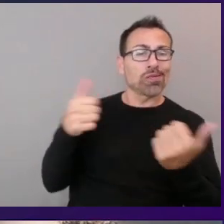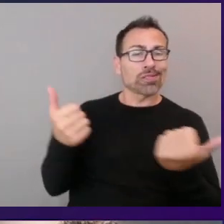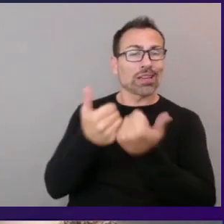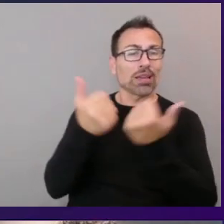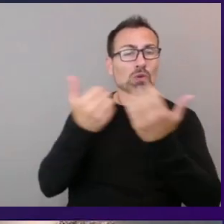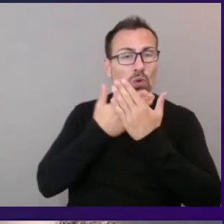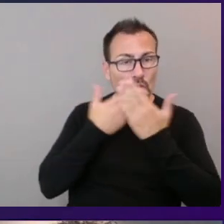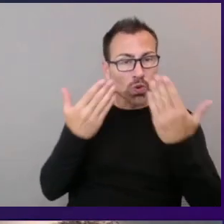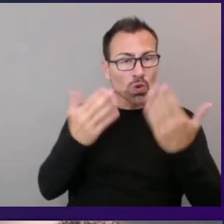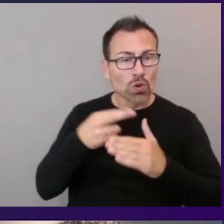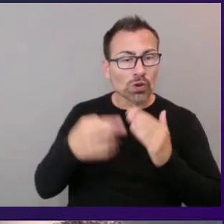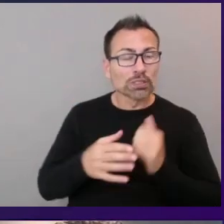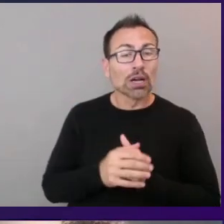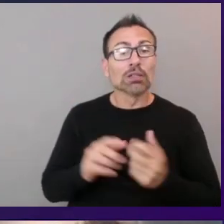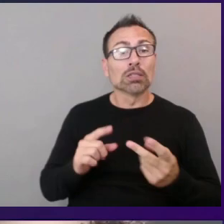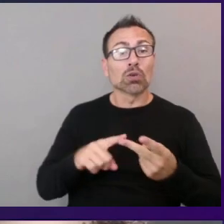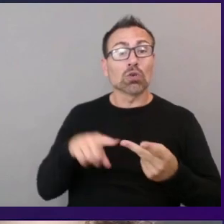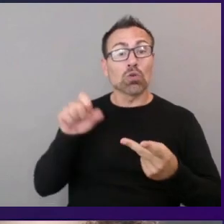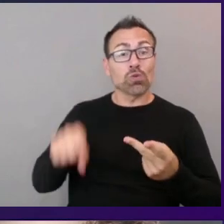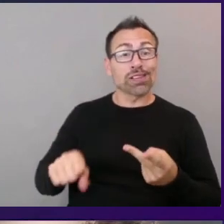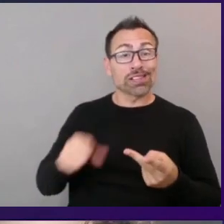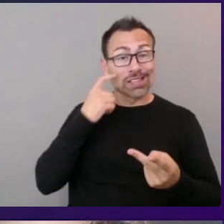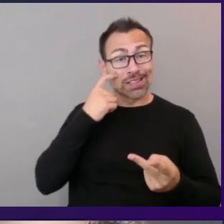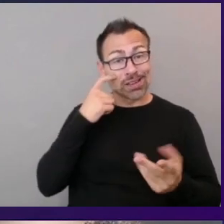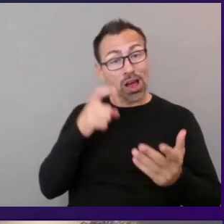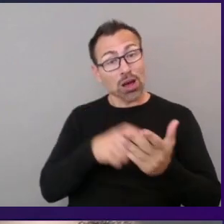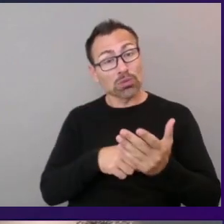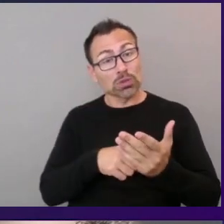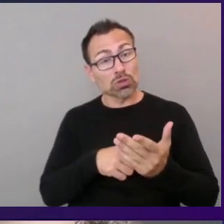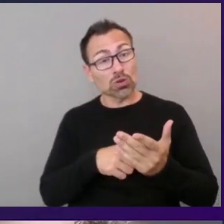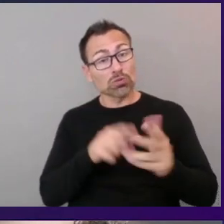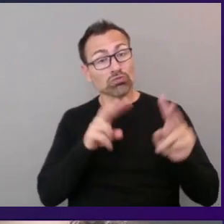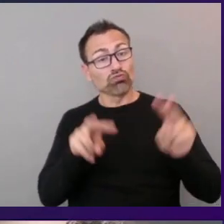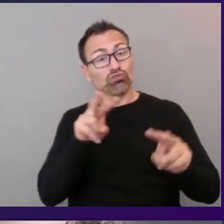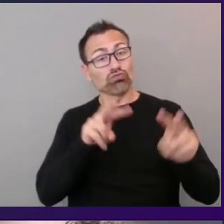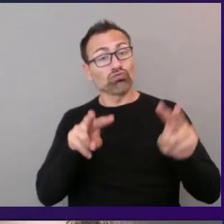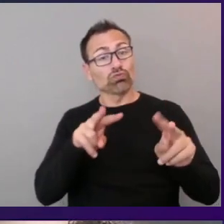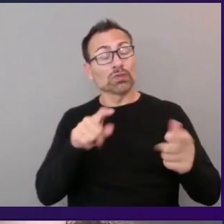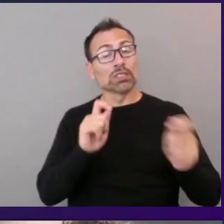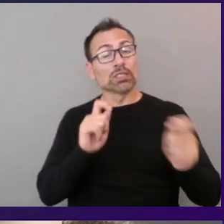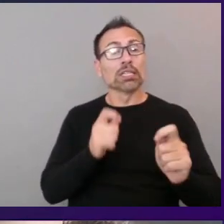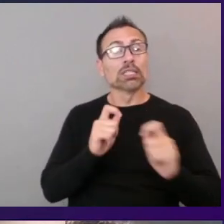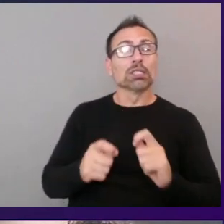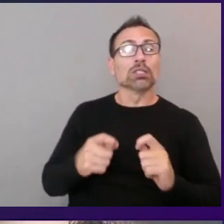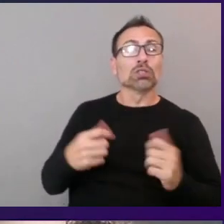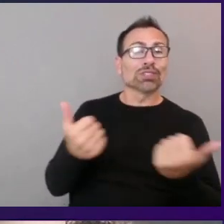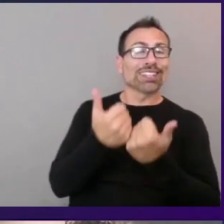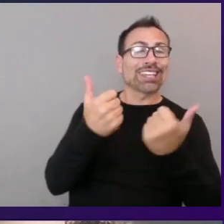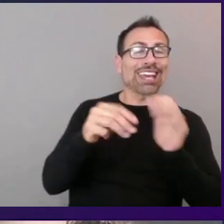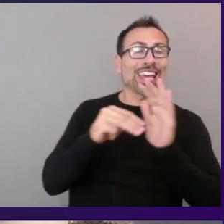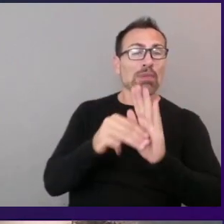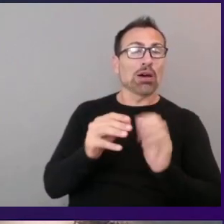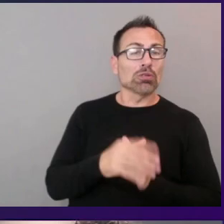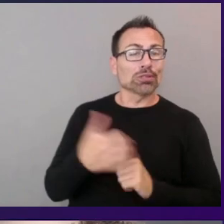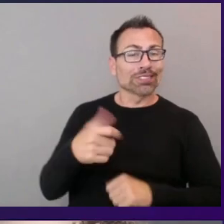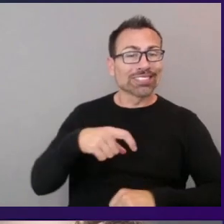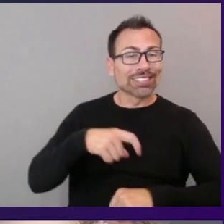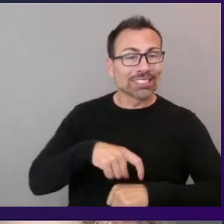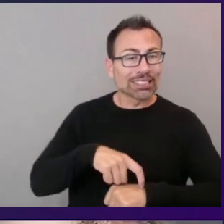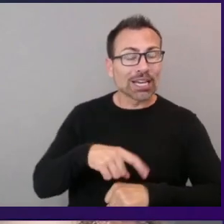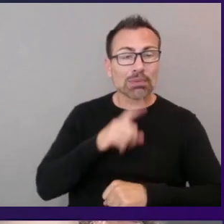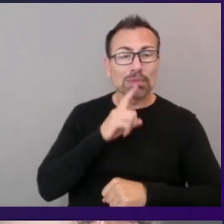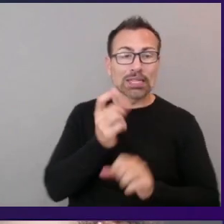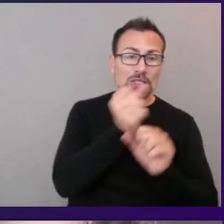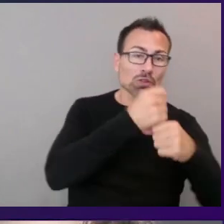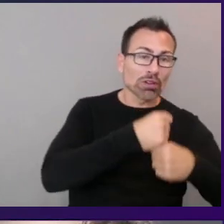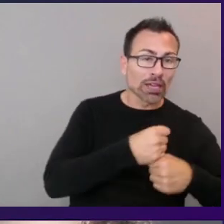Also, we can observe changes to the game model. So anytime a game is created or updated, we can